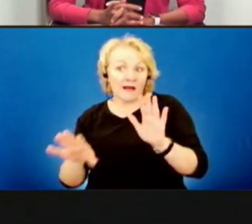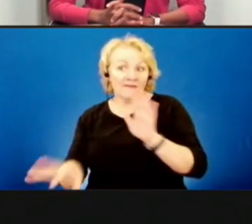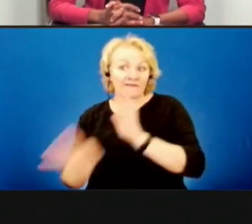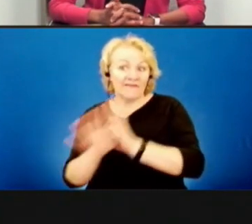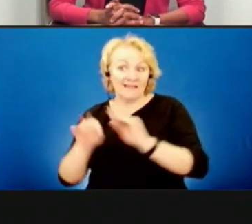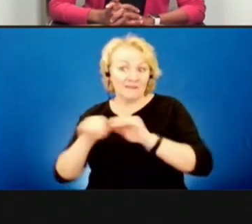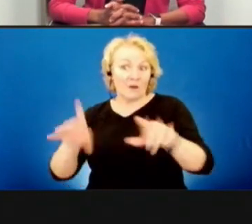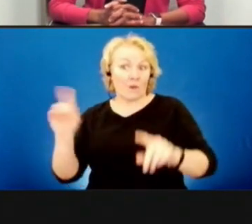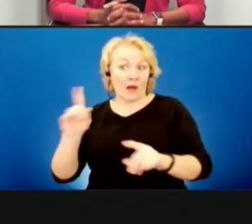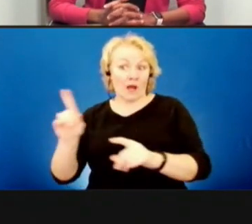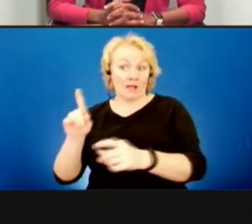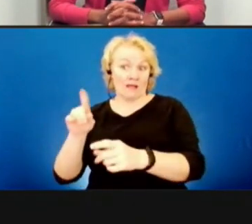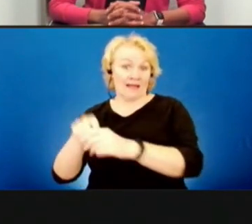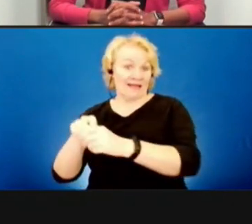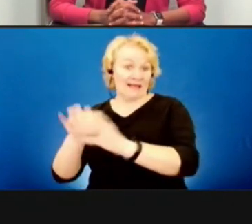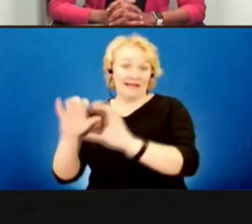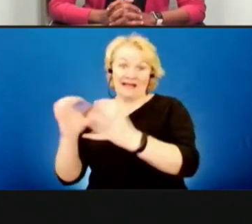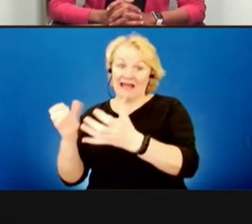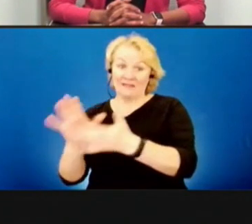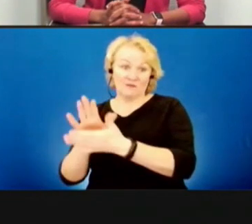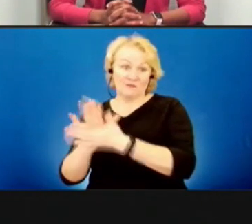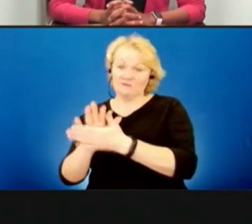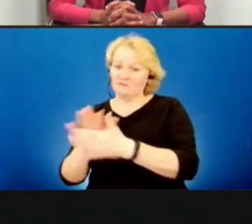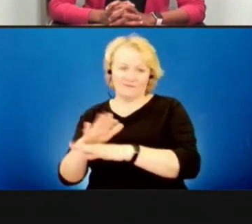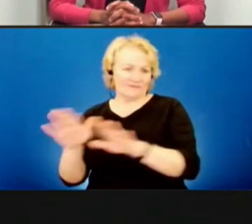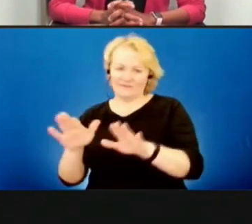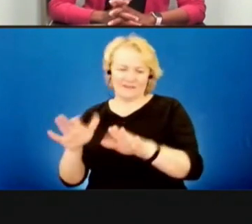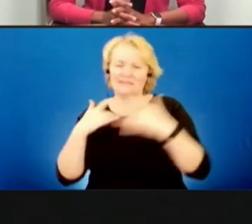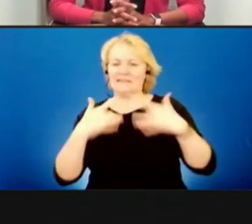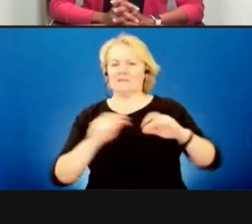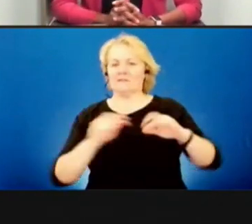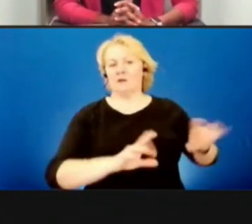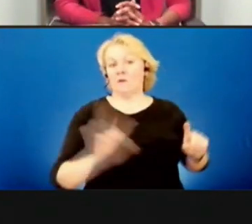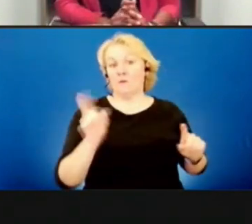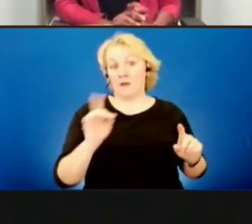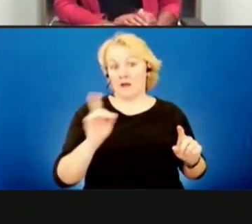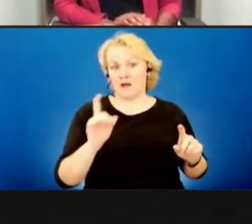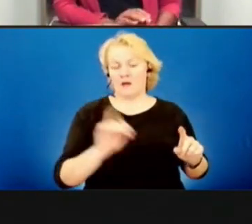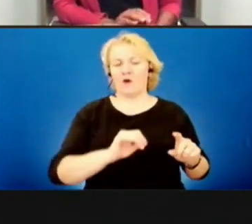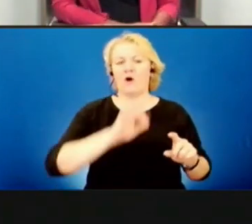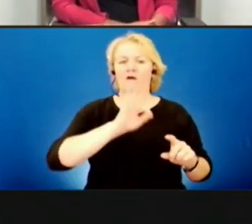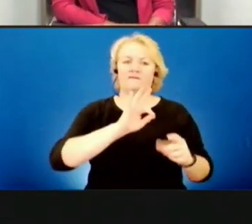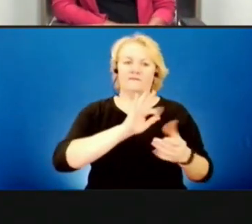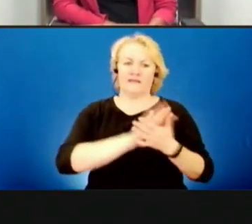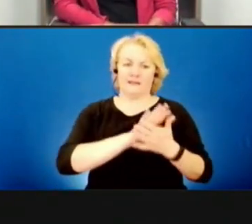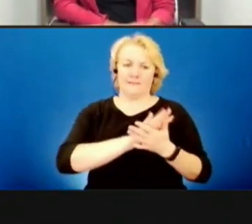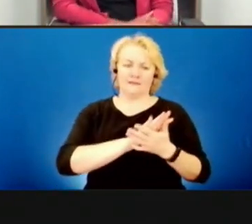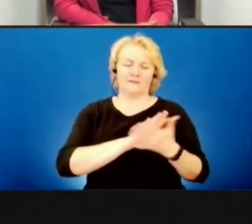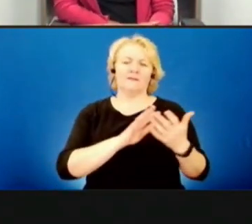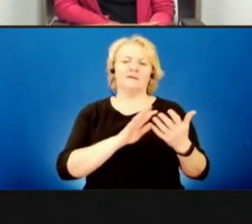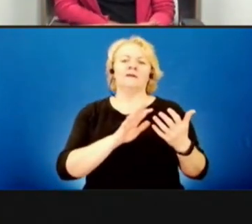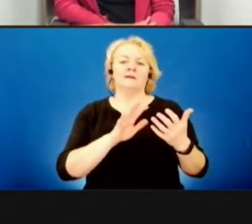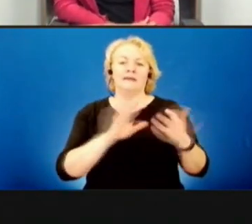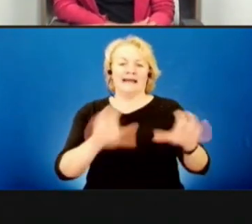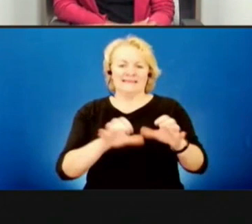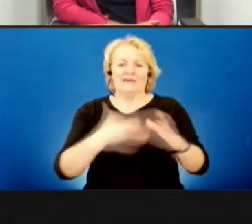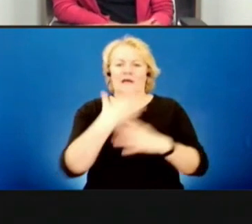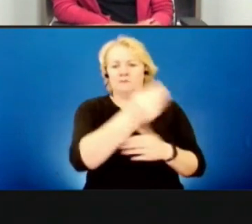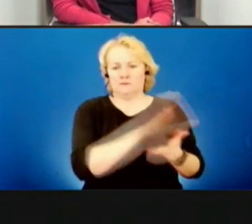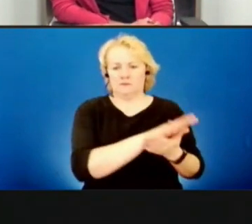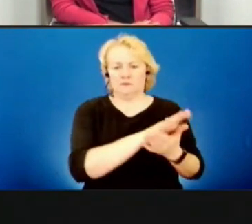been transmission between students. It's usually off campus, extracurricular, because the schools have